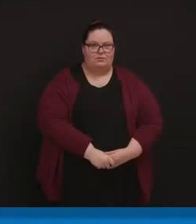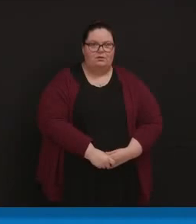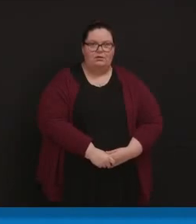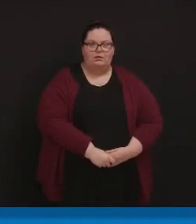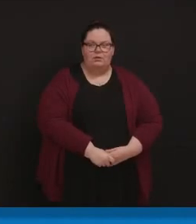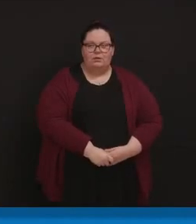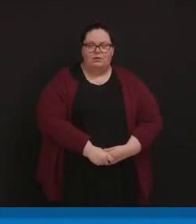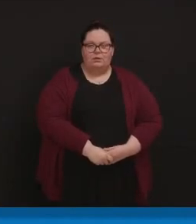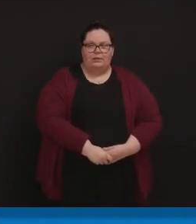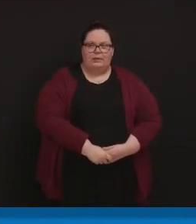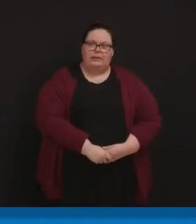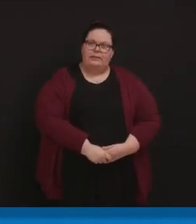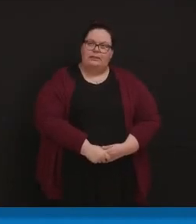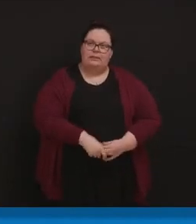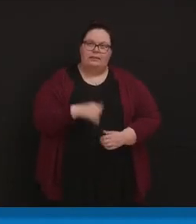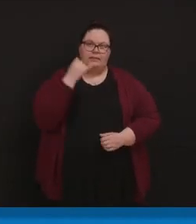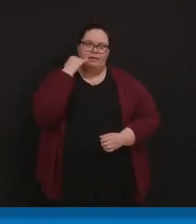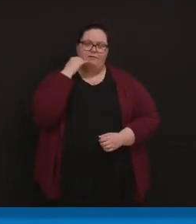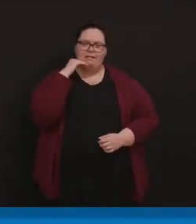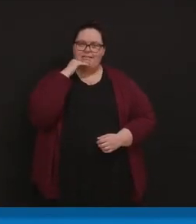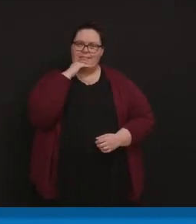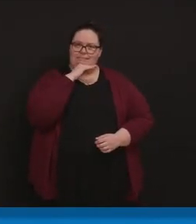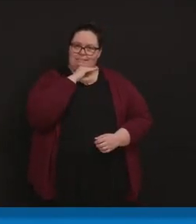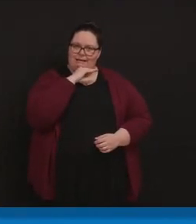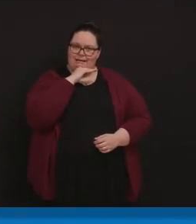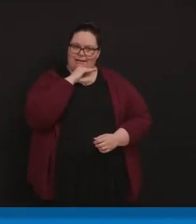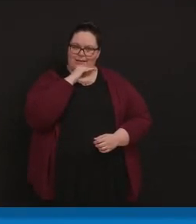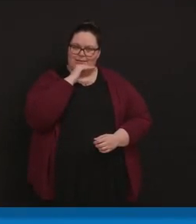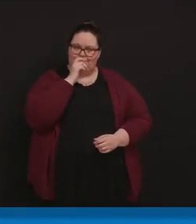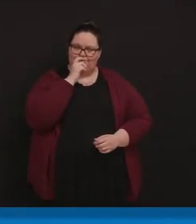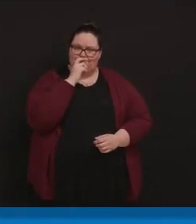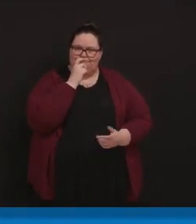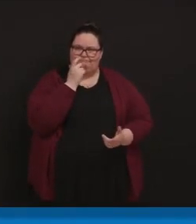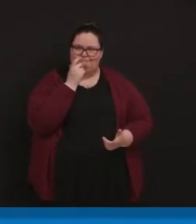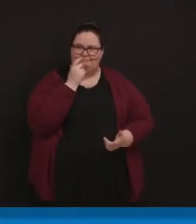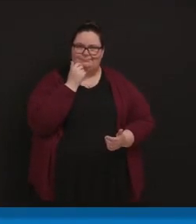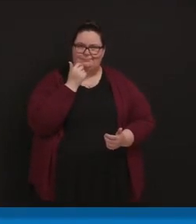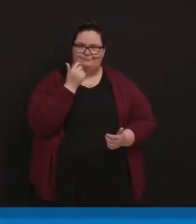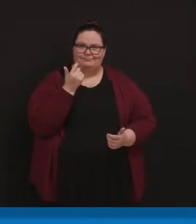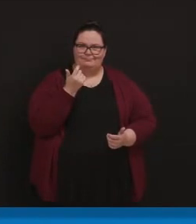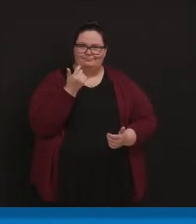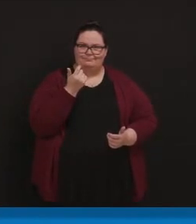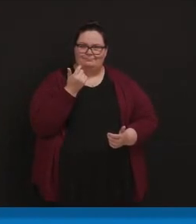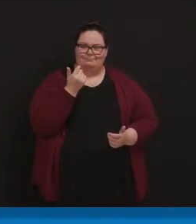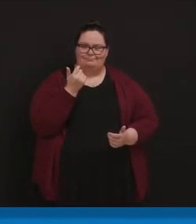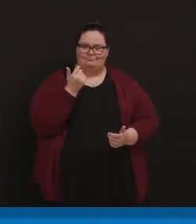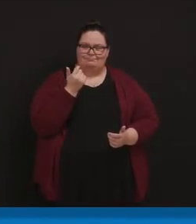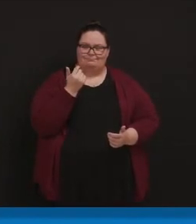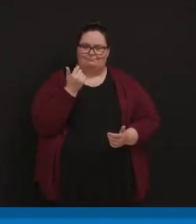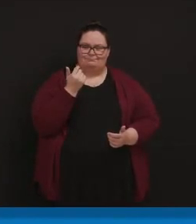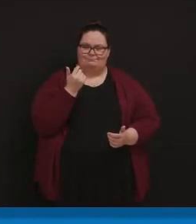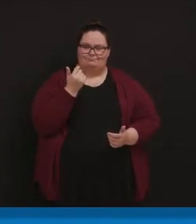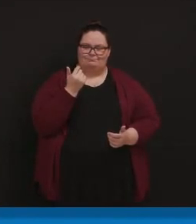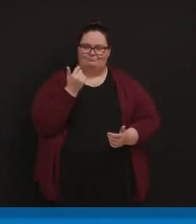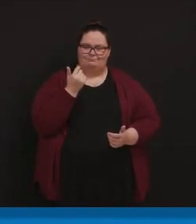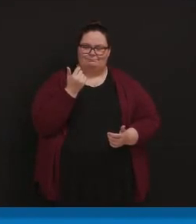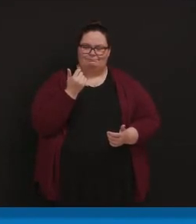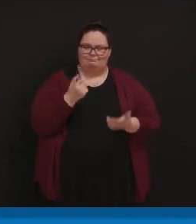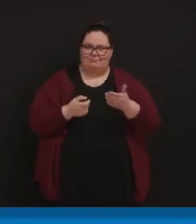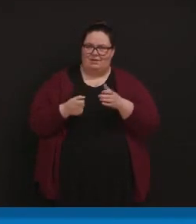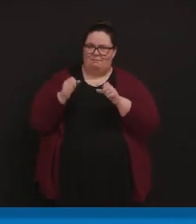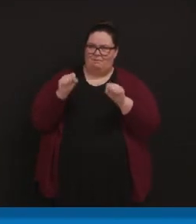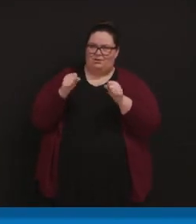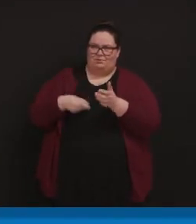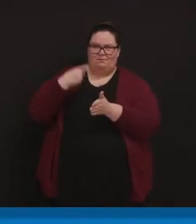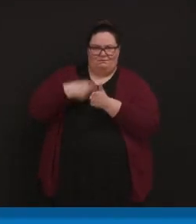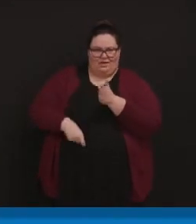Well, if they're not providing accurate information, they would be susceptible to receiving fines if